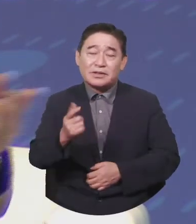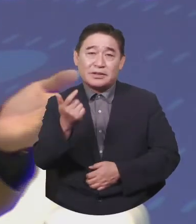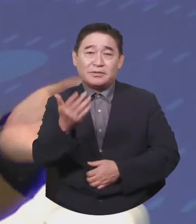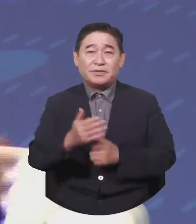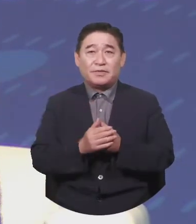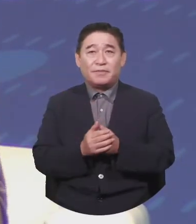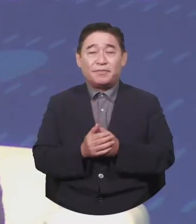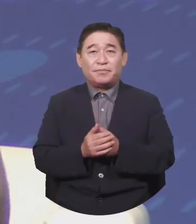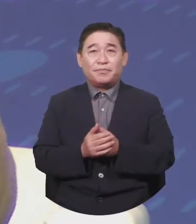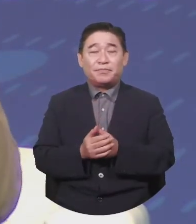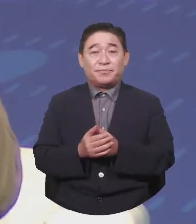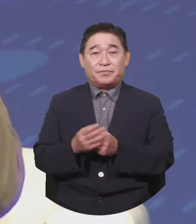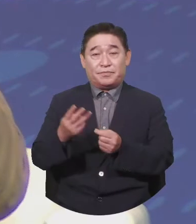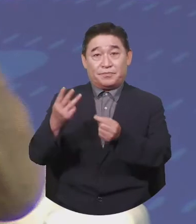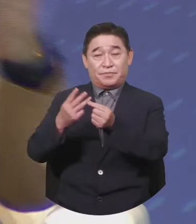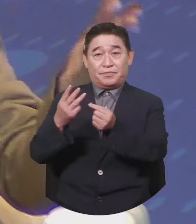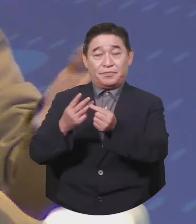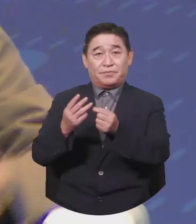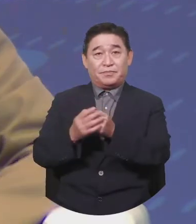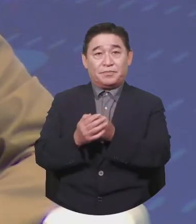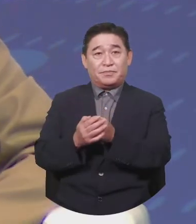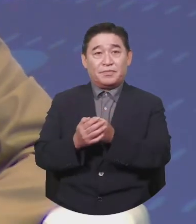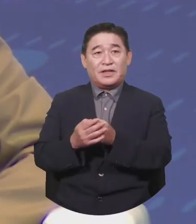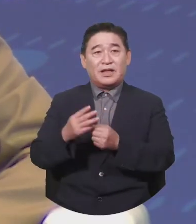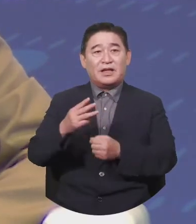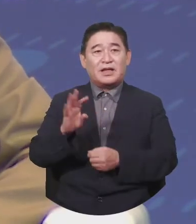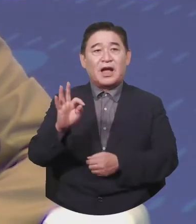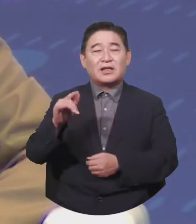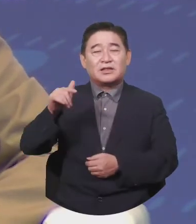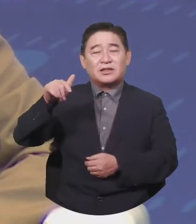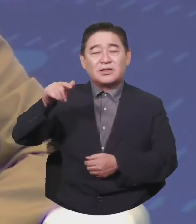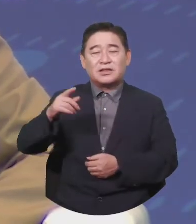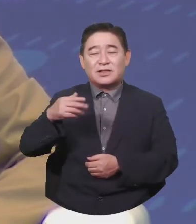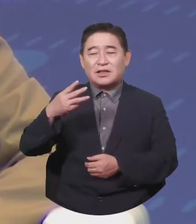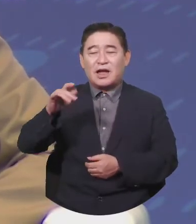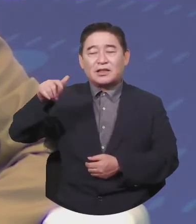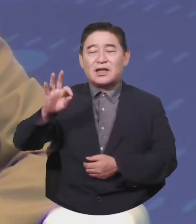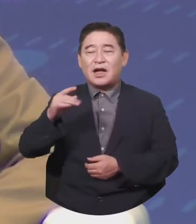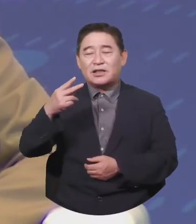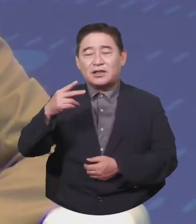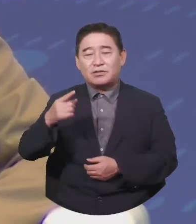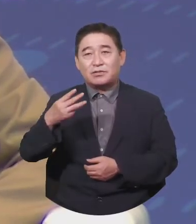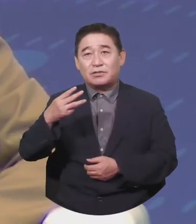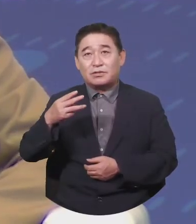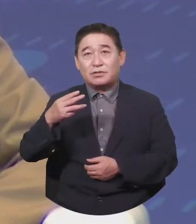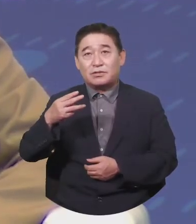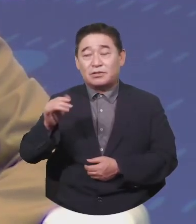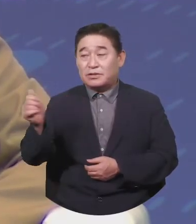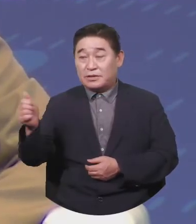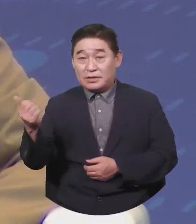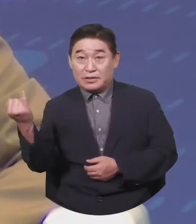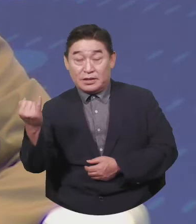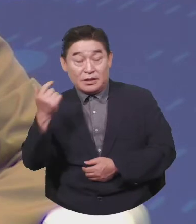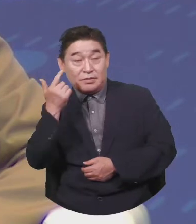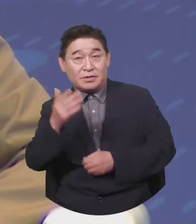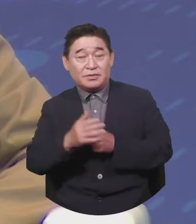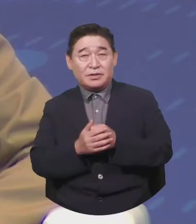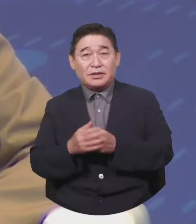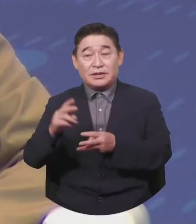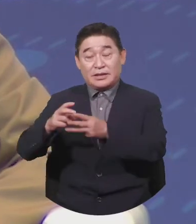one given to Diraga. So your center, the development center, so you just mentioned and then emphasized the role of one of the